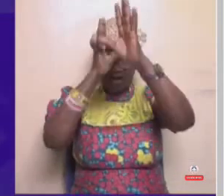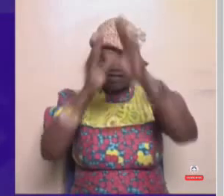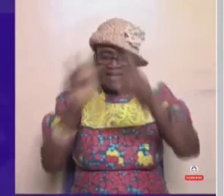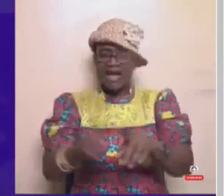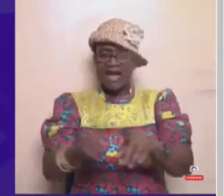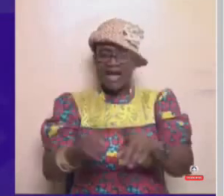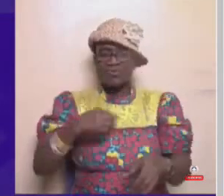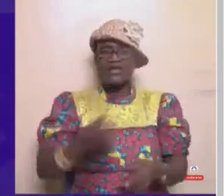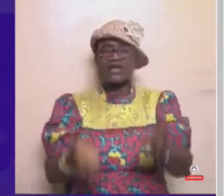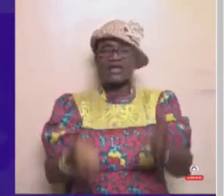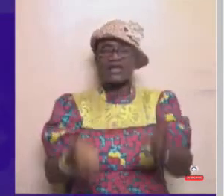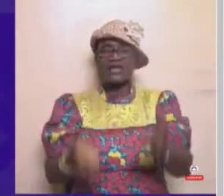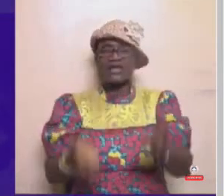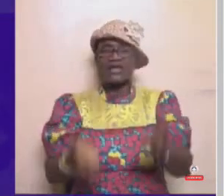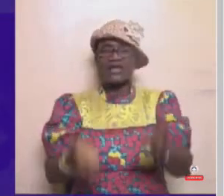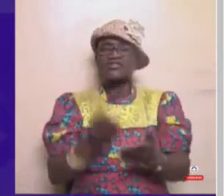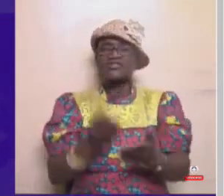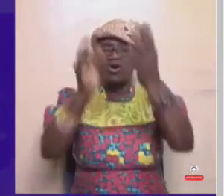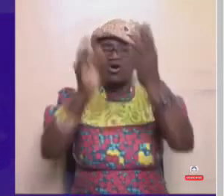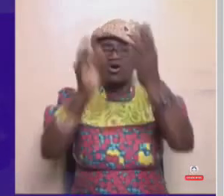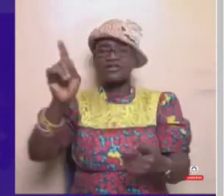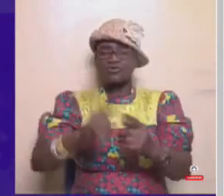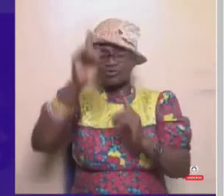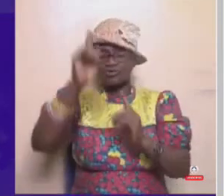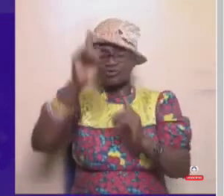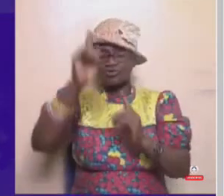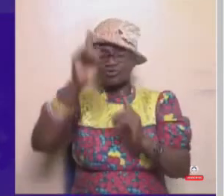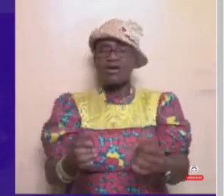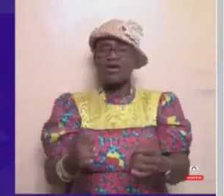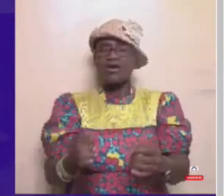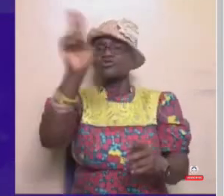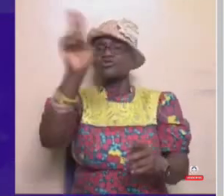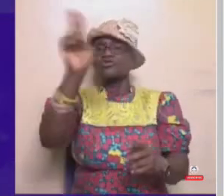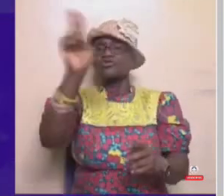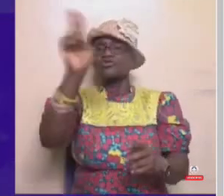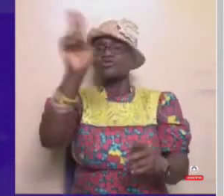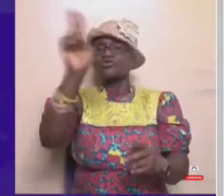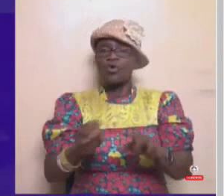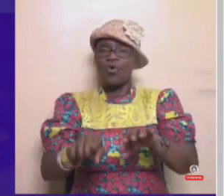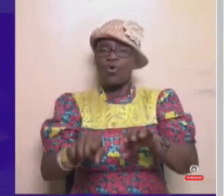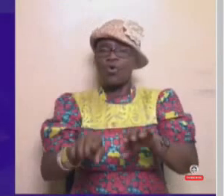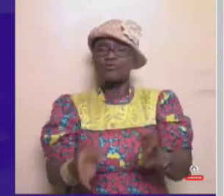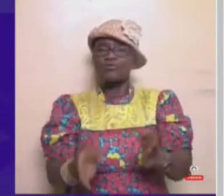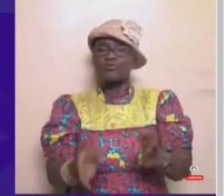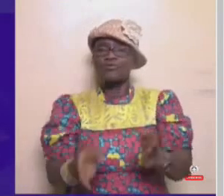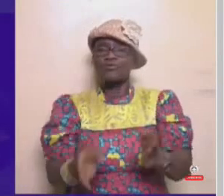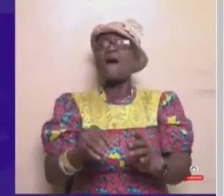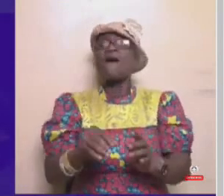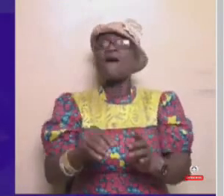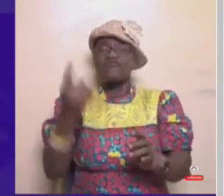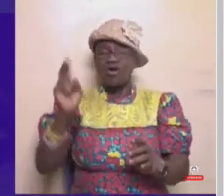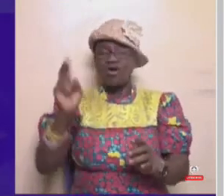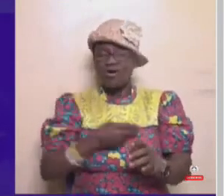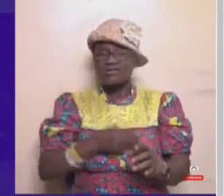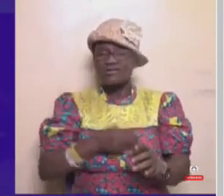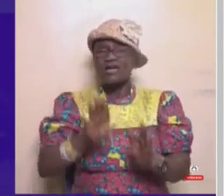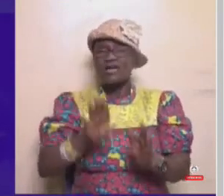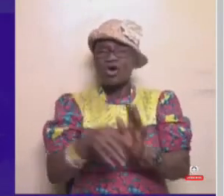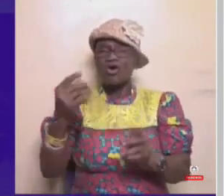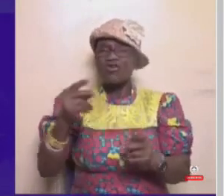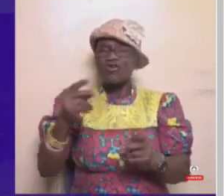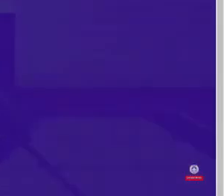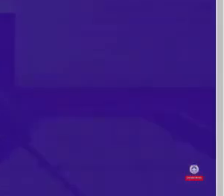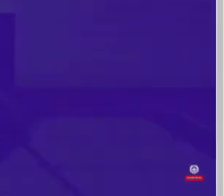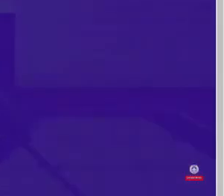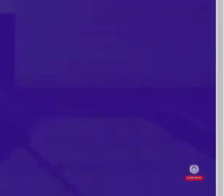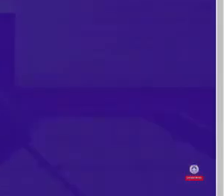now, use it to open door of abundance to us in Jesus' name. Amen. Door of